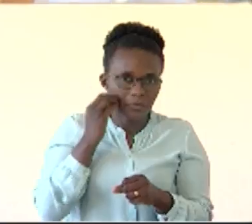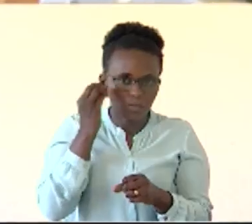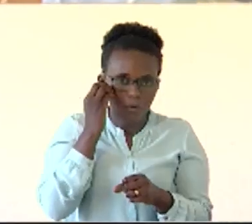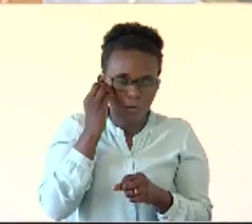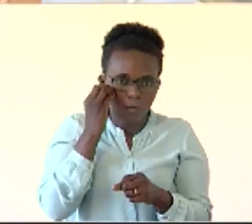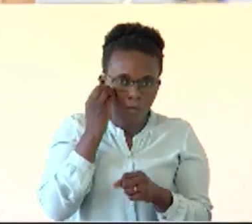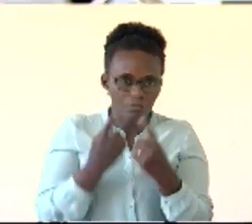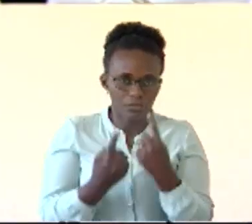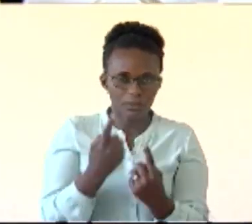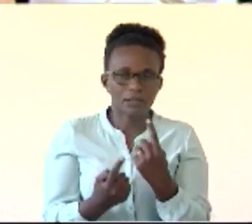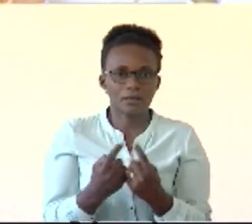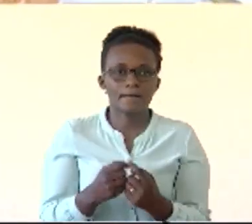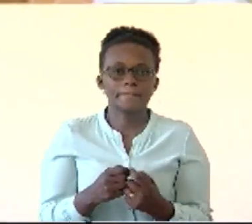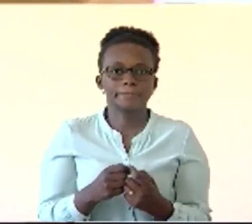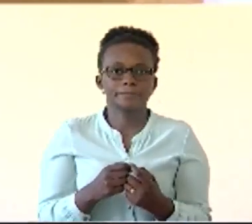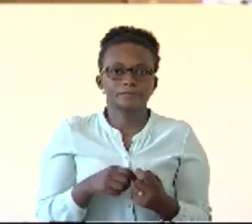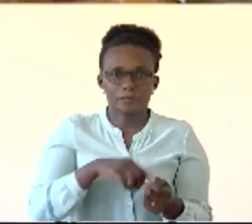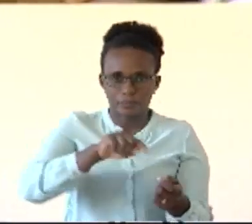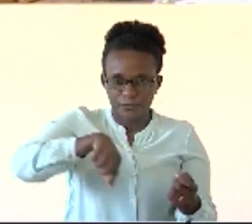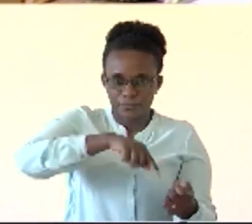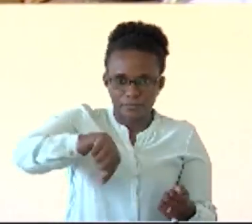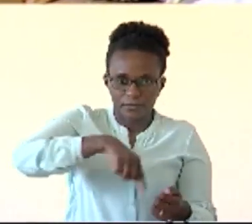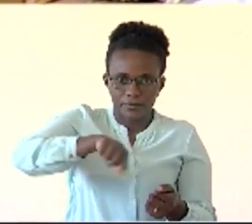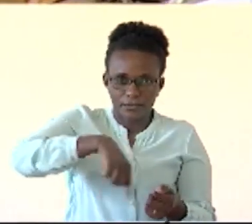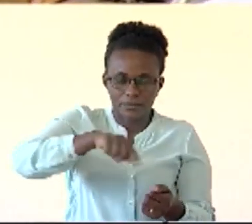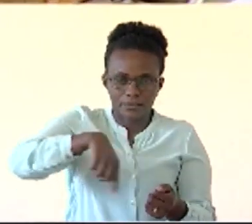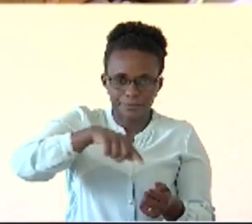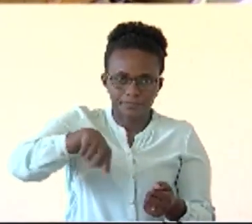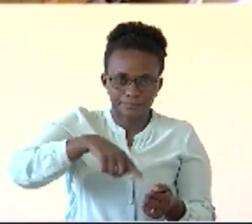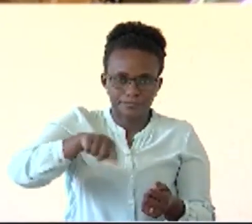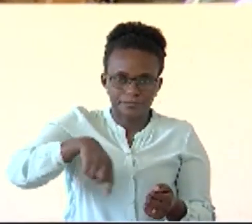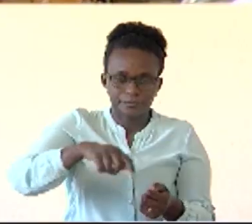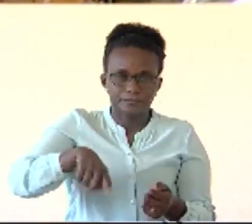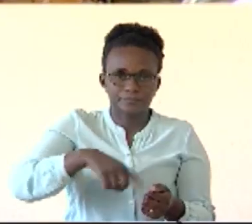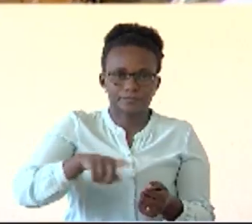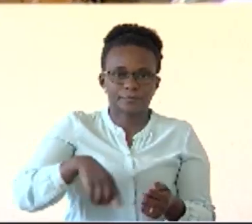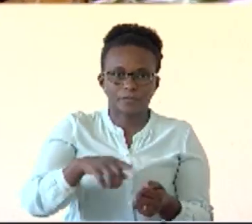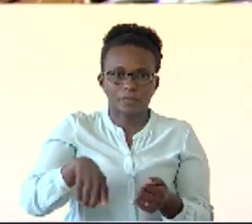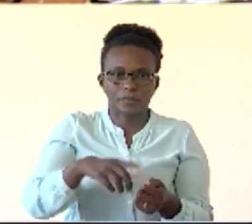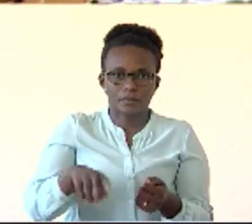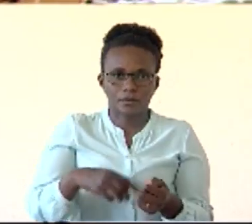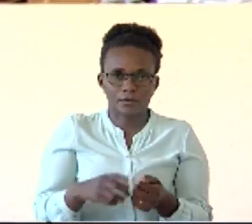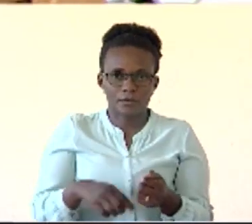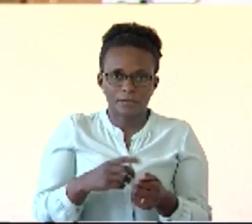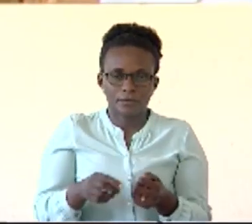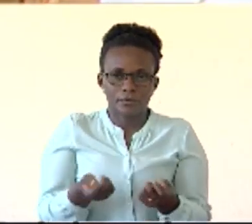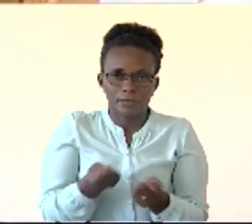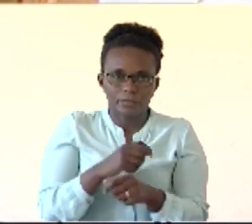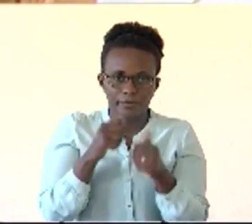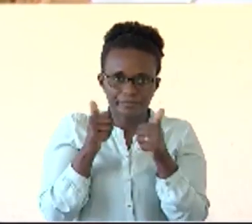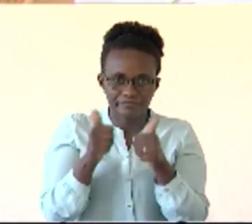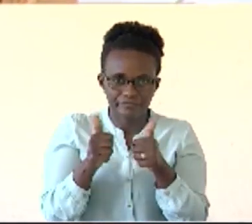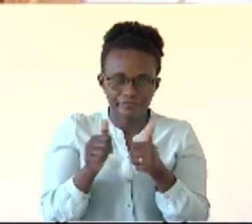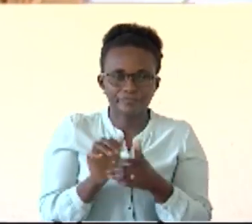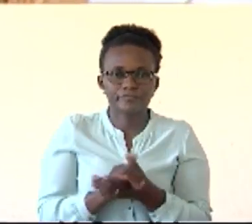dissolves, sodium chloride is very soluble. So all the electrolytes must be soluble. So I have to make sure